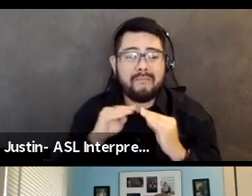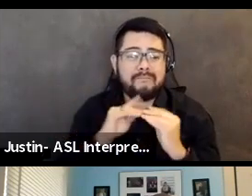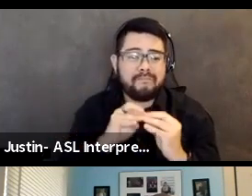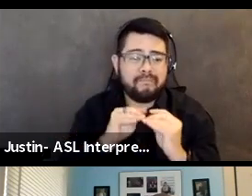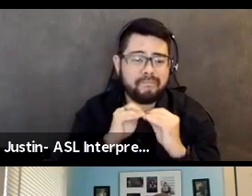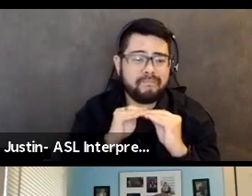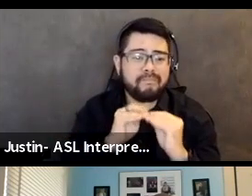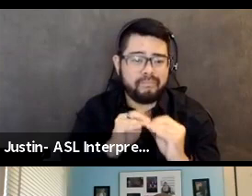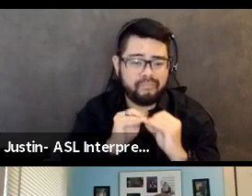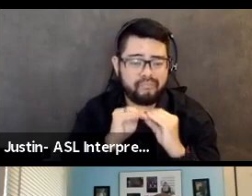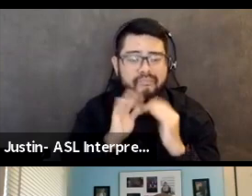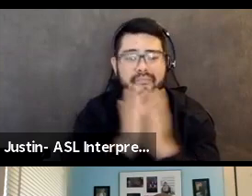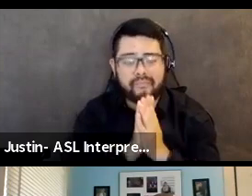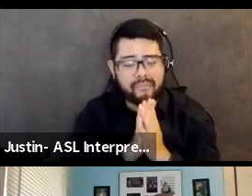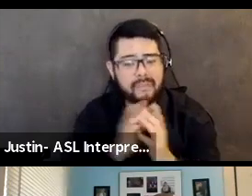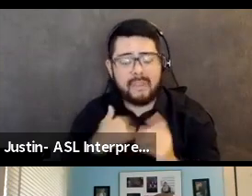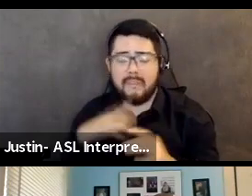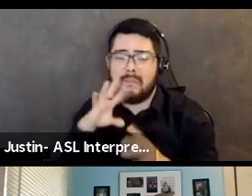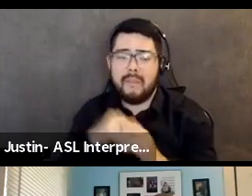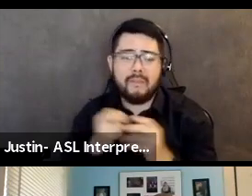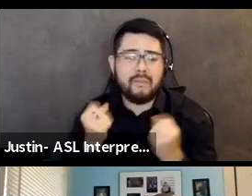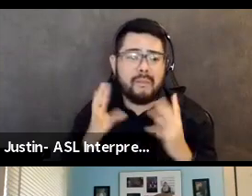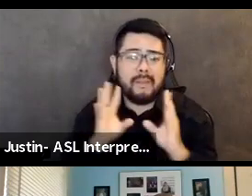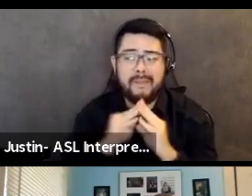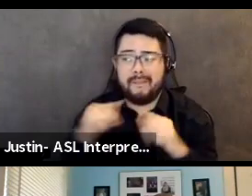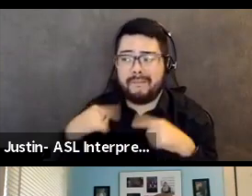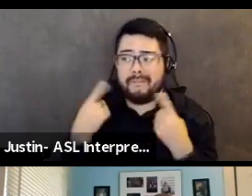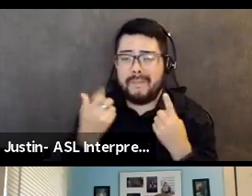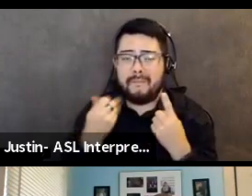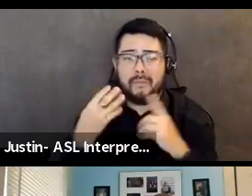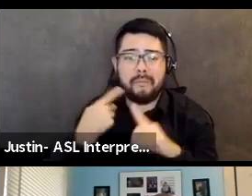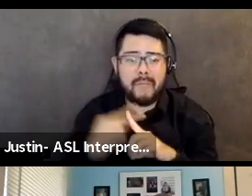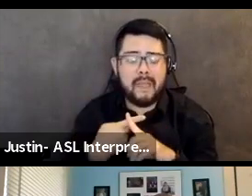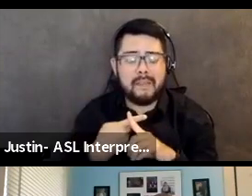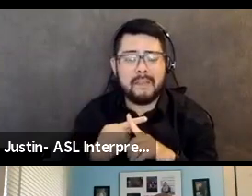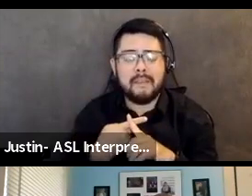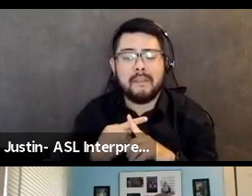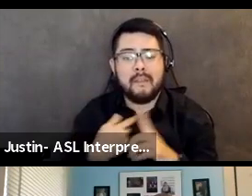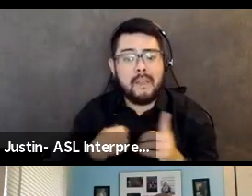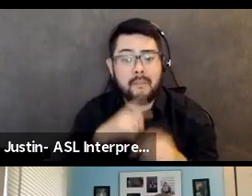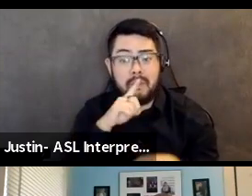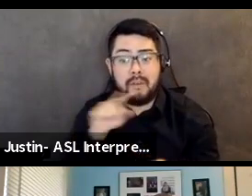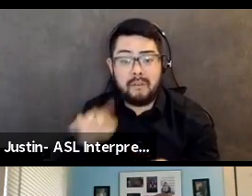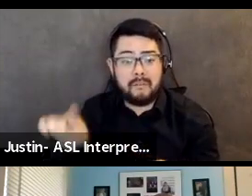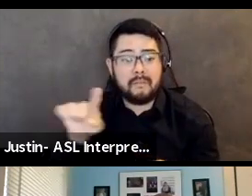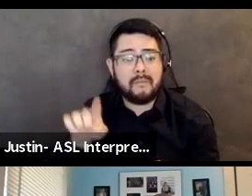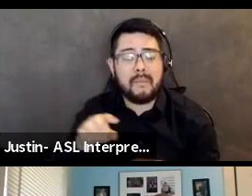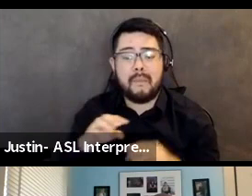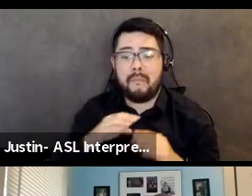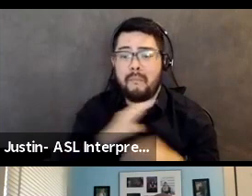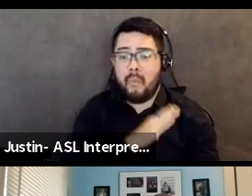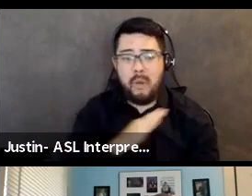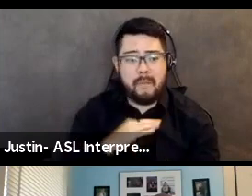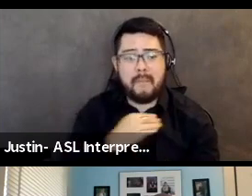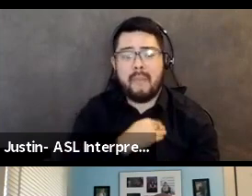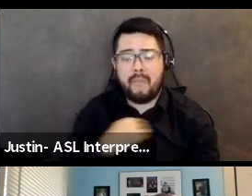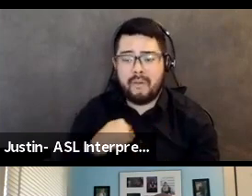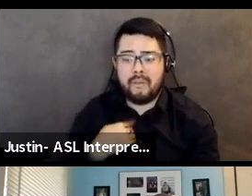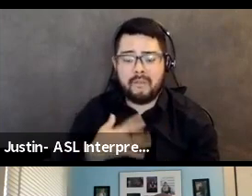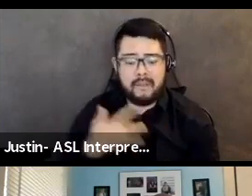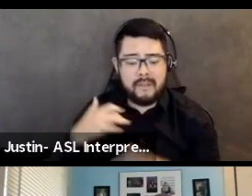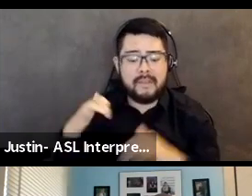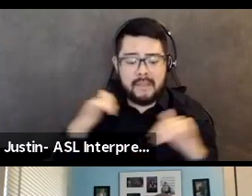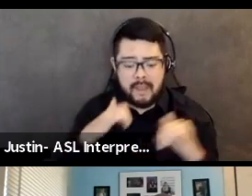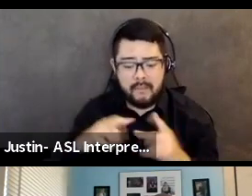of many of them tens of them over the last couple months and i'm sure fellow board members have and i'm sure hundreds of those are going on all around the